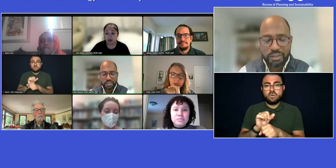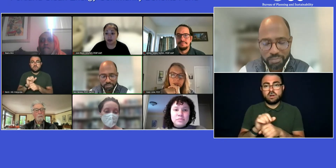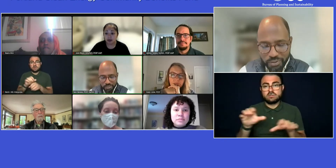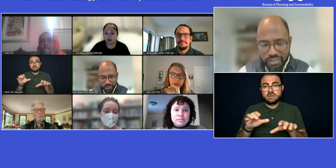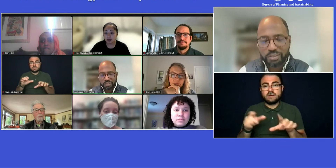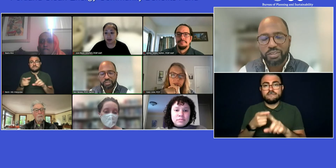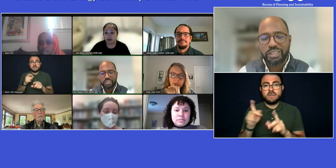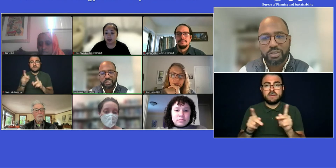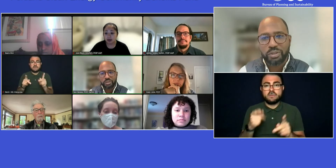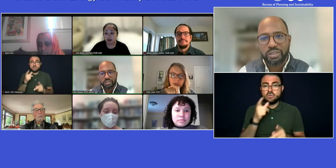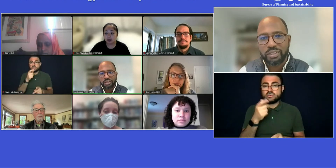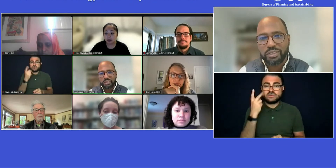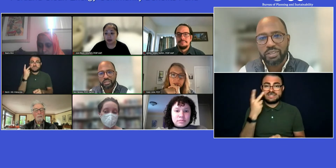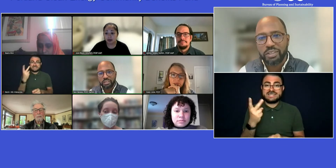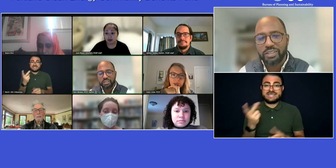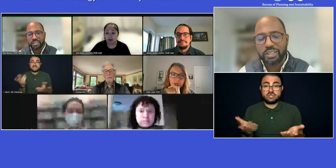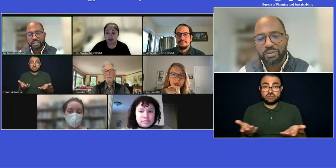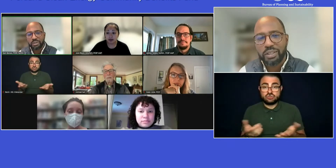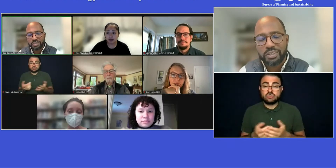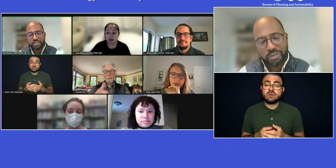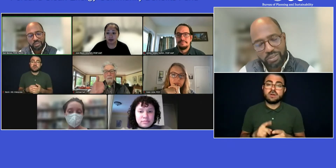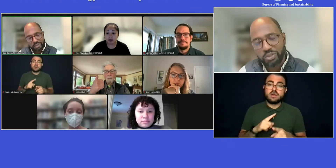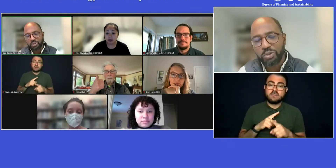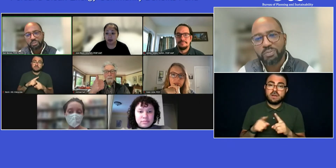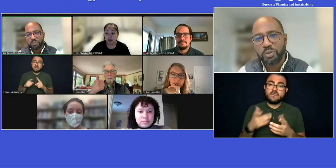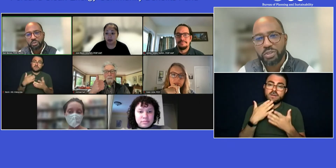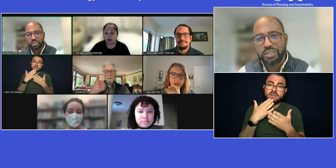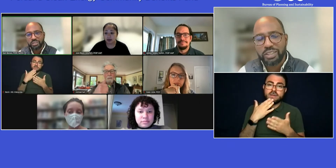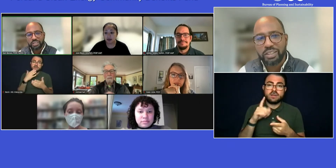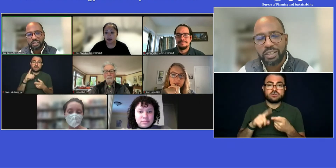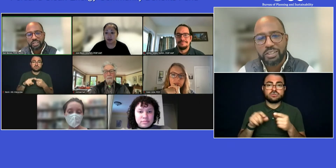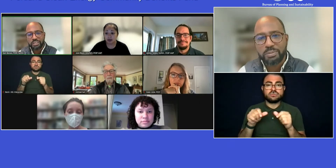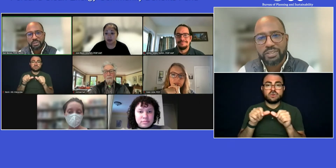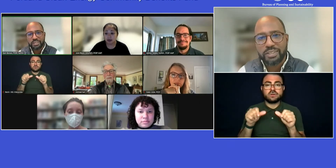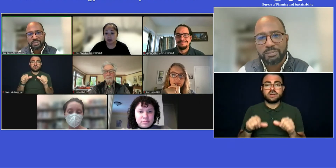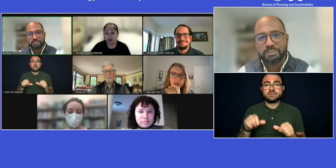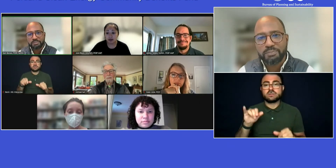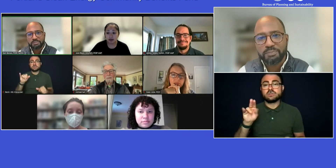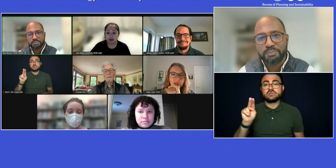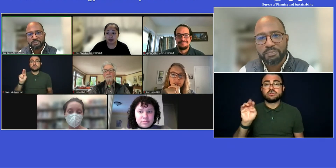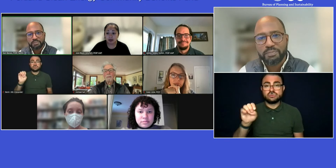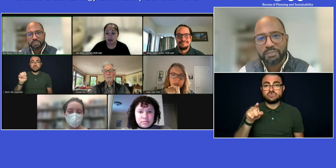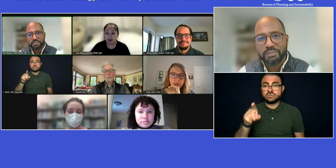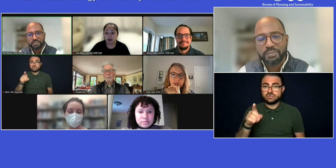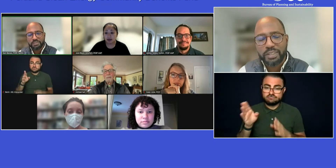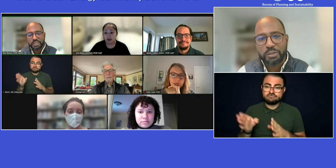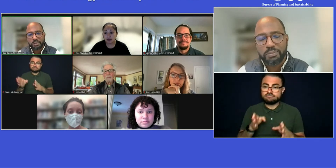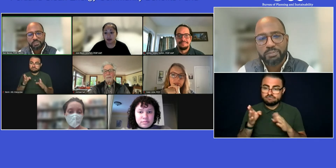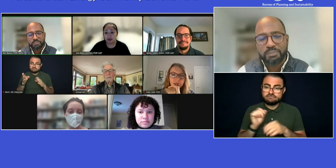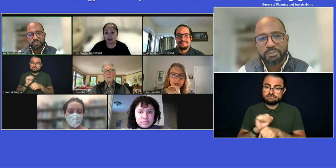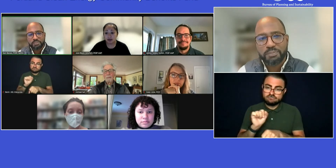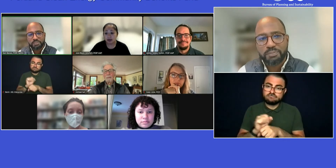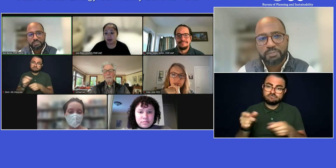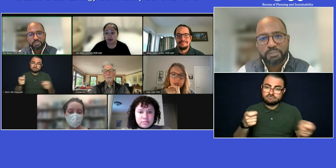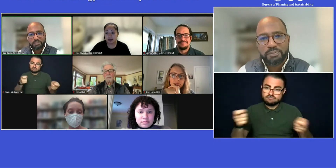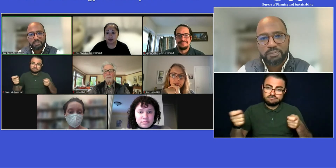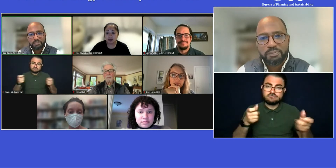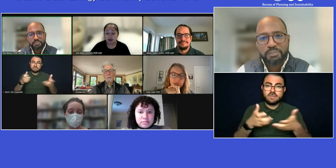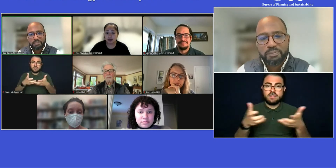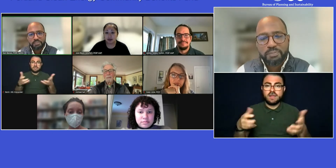I would particular thank you and to the architect around June, who's architected a lot of this process.